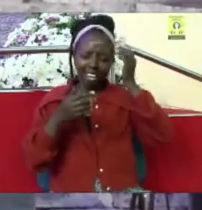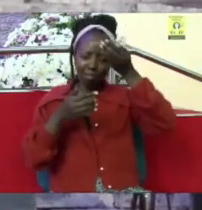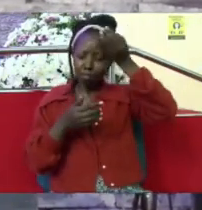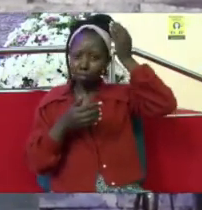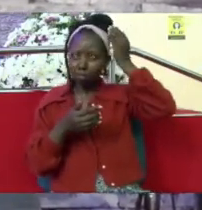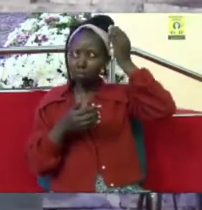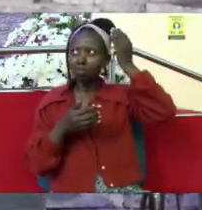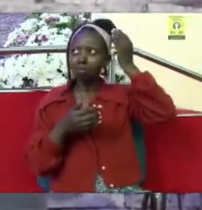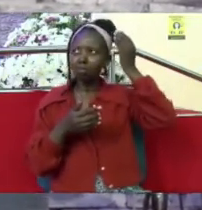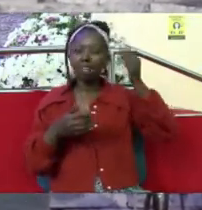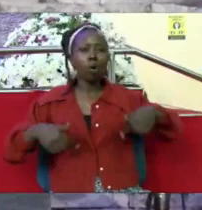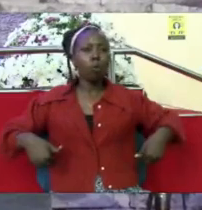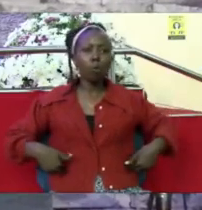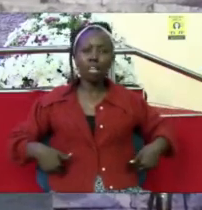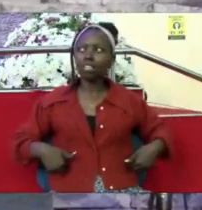Kiuno